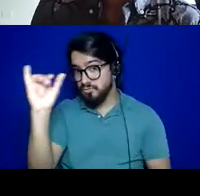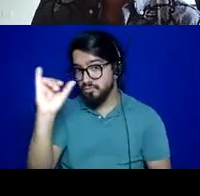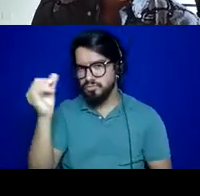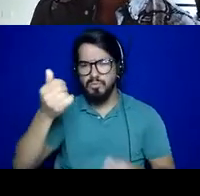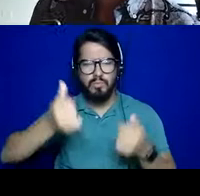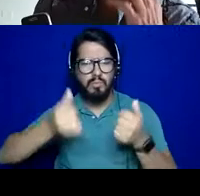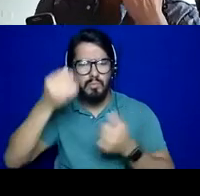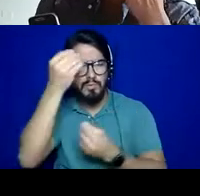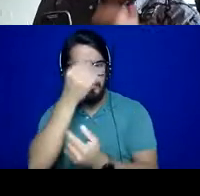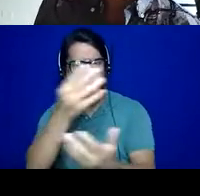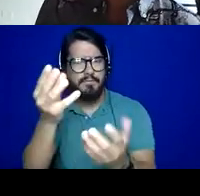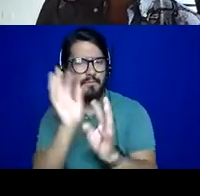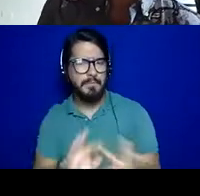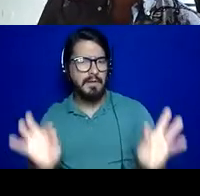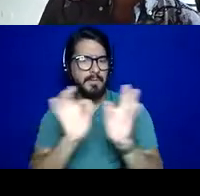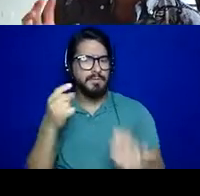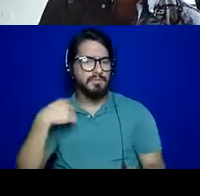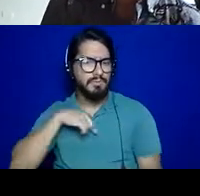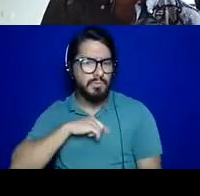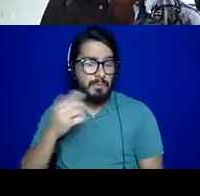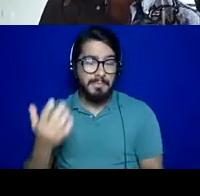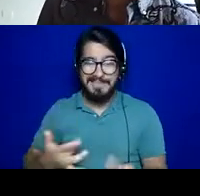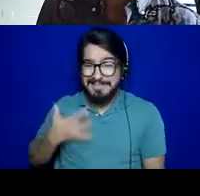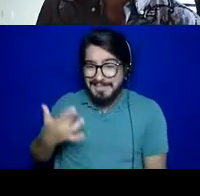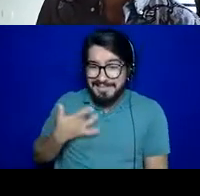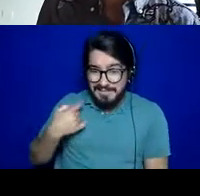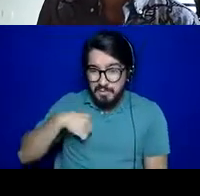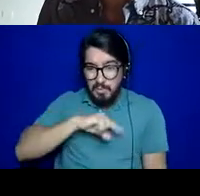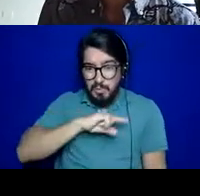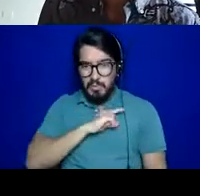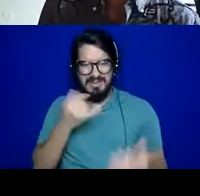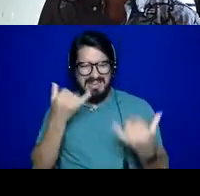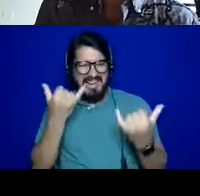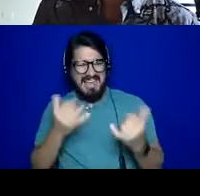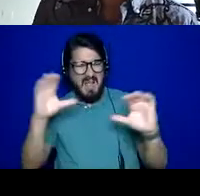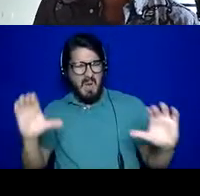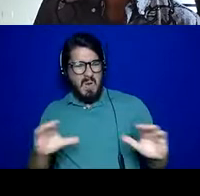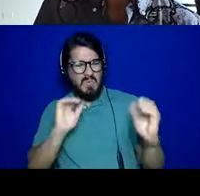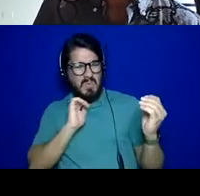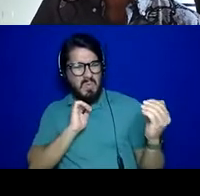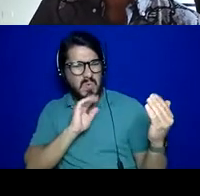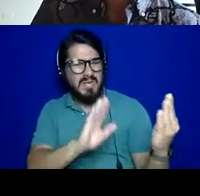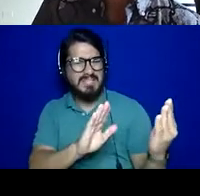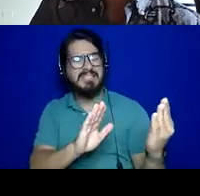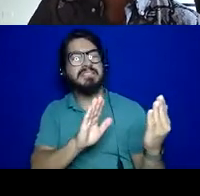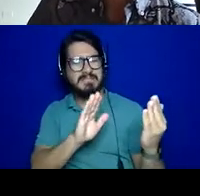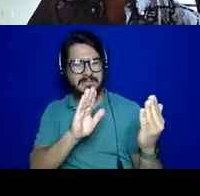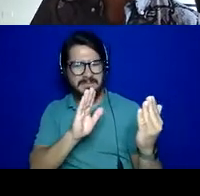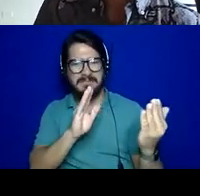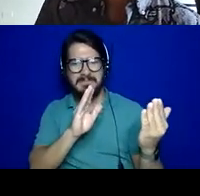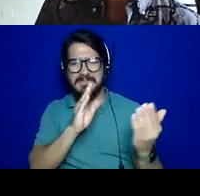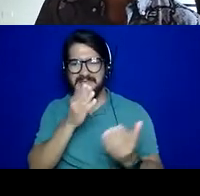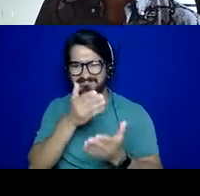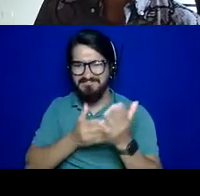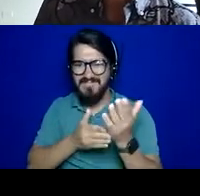is important to us, that might be sensitive to us, we now do an assessment piece where we think about, well, who might try to access this? What